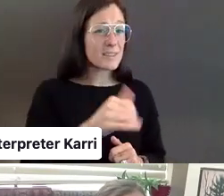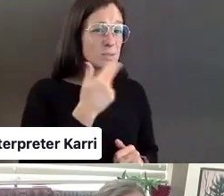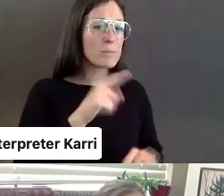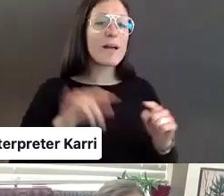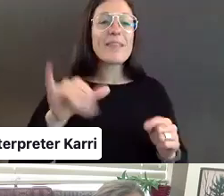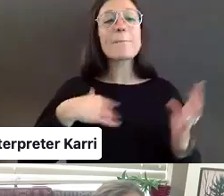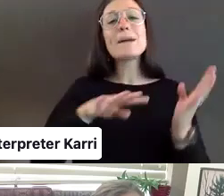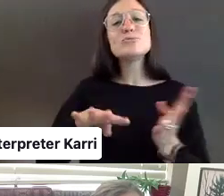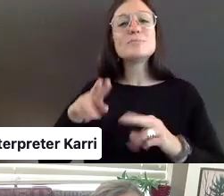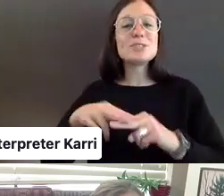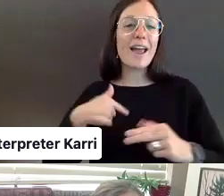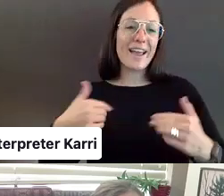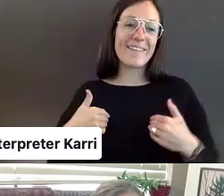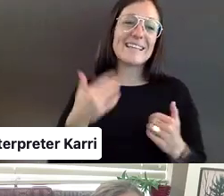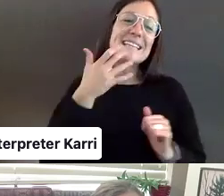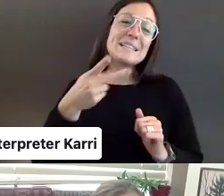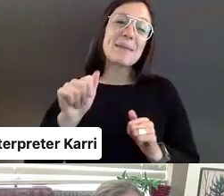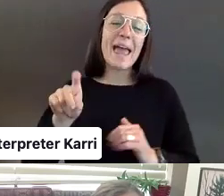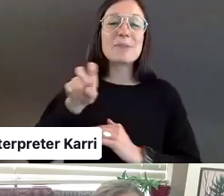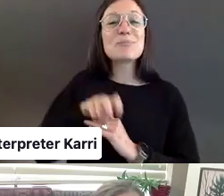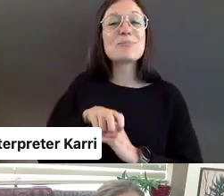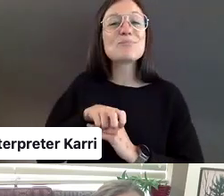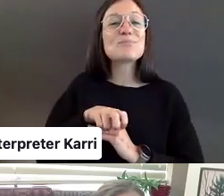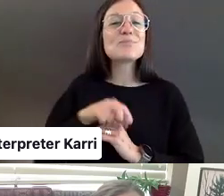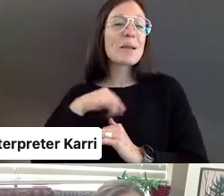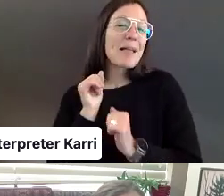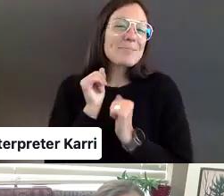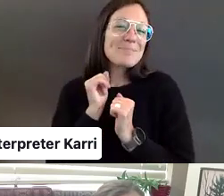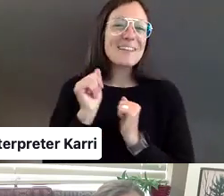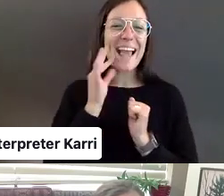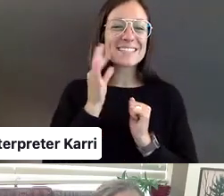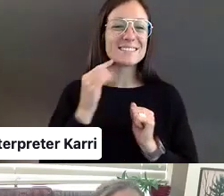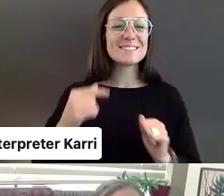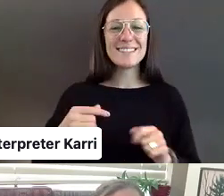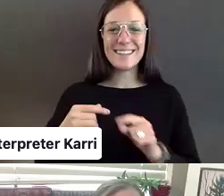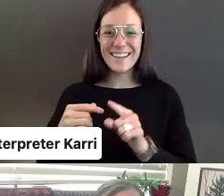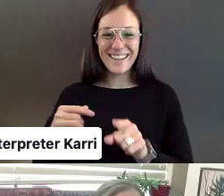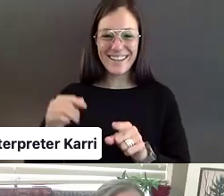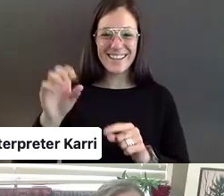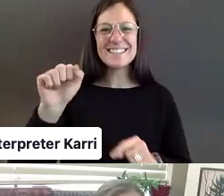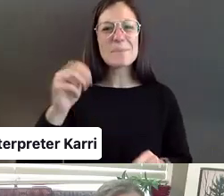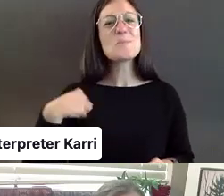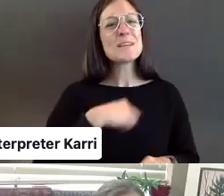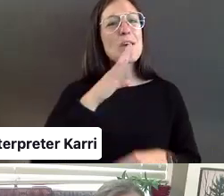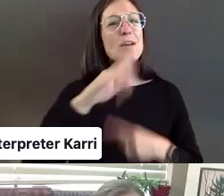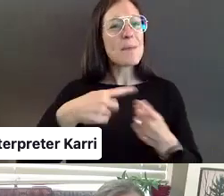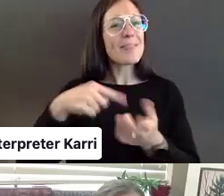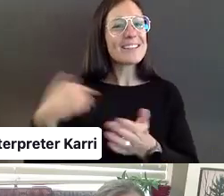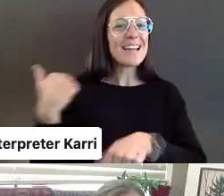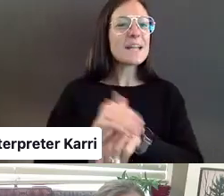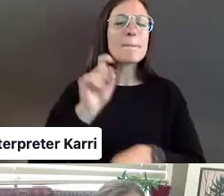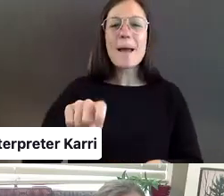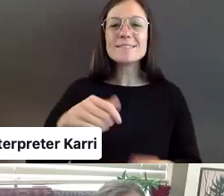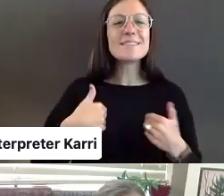streaming chair, and I have a little heating pad. I'm like, We just talked about this last night. We're like, there has to be some sort of